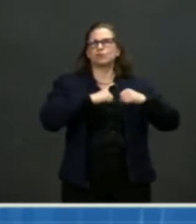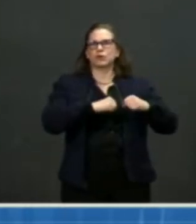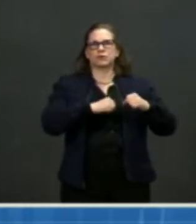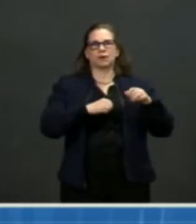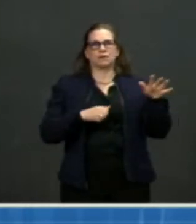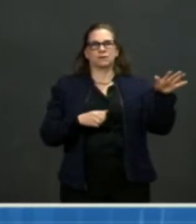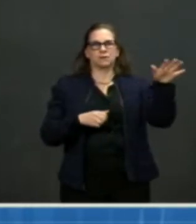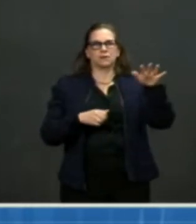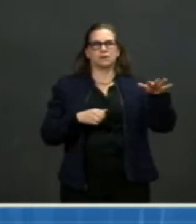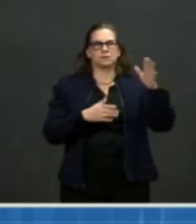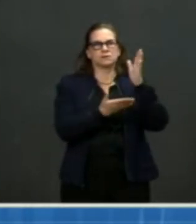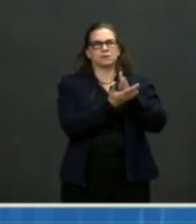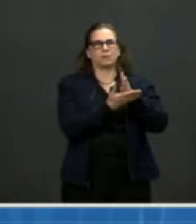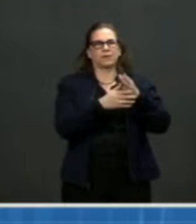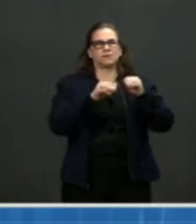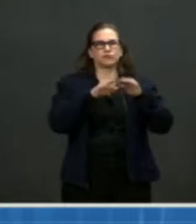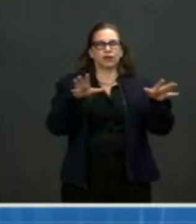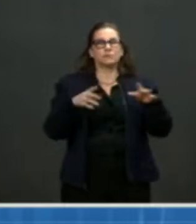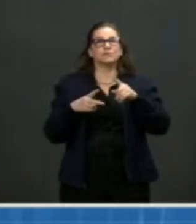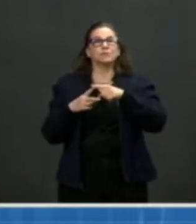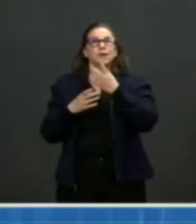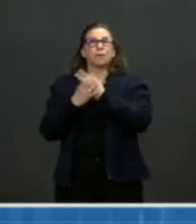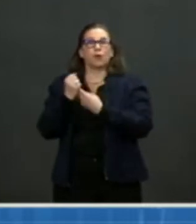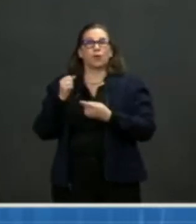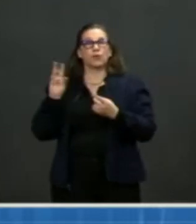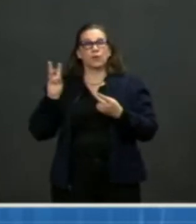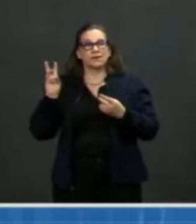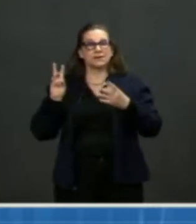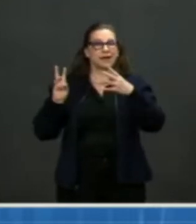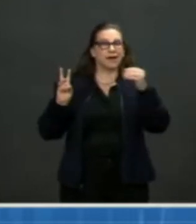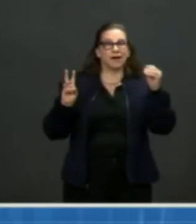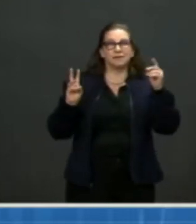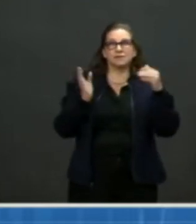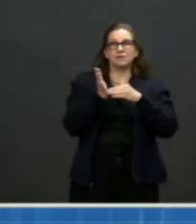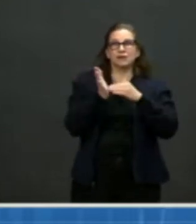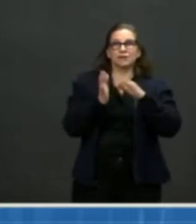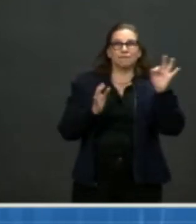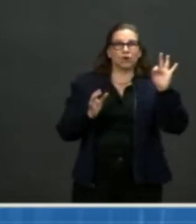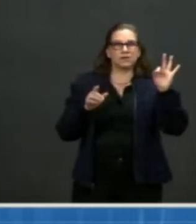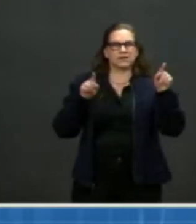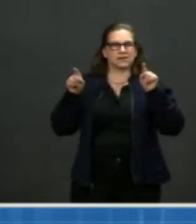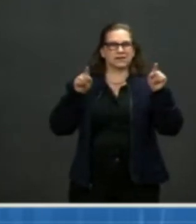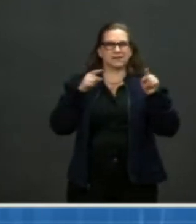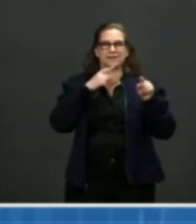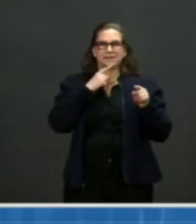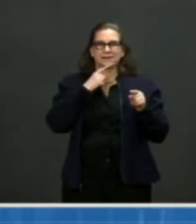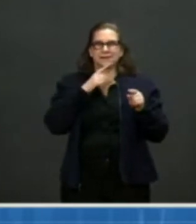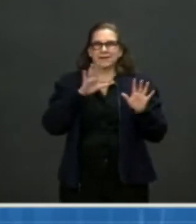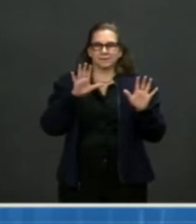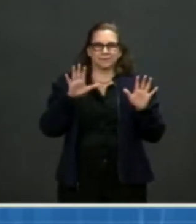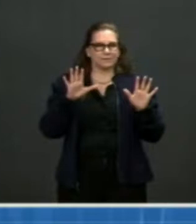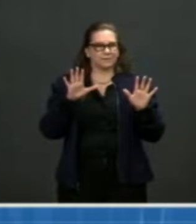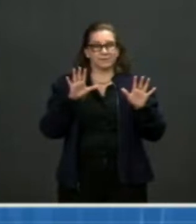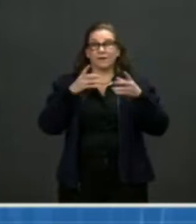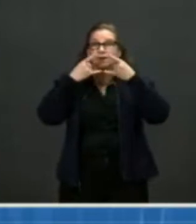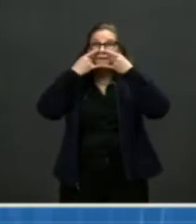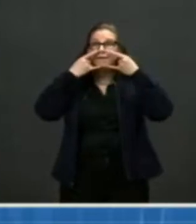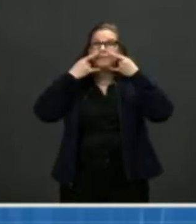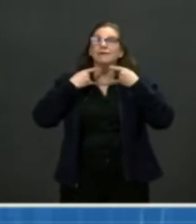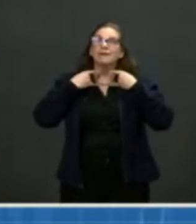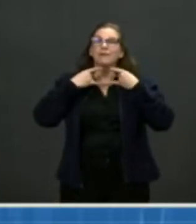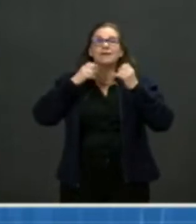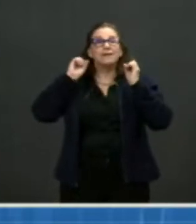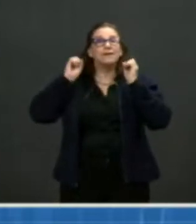it's a mistake to get rid of mask mandates. Obviously, governors have certain authority there, but so